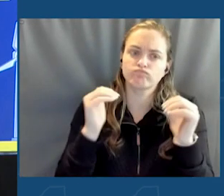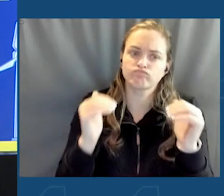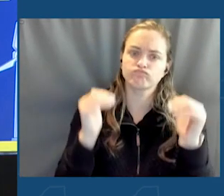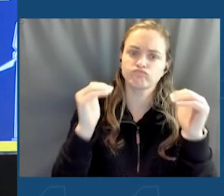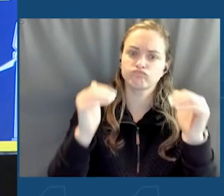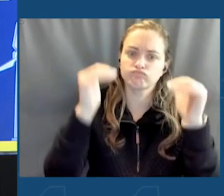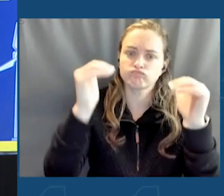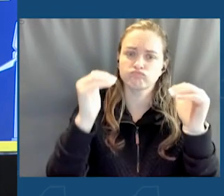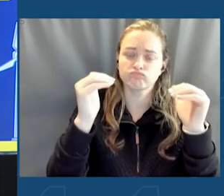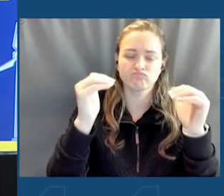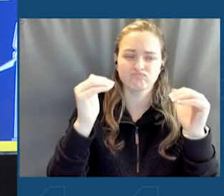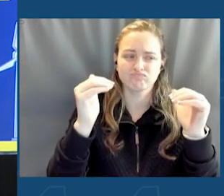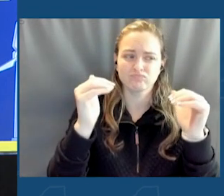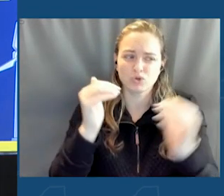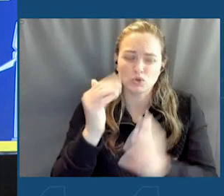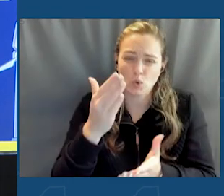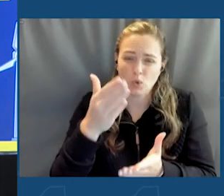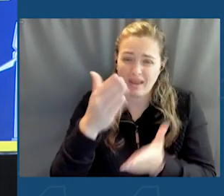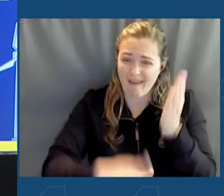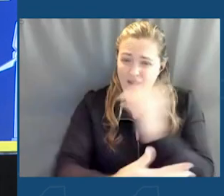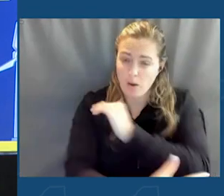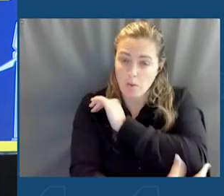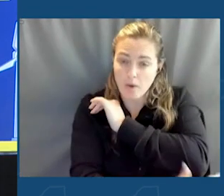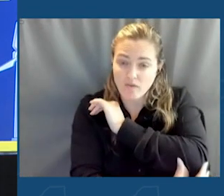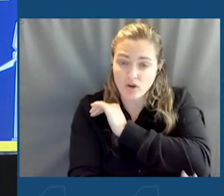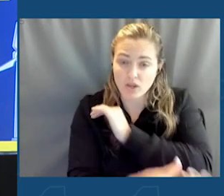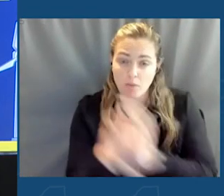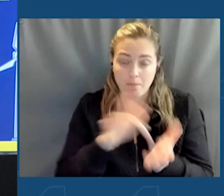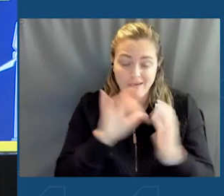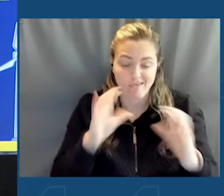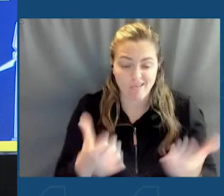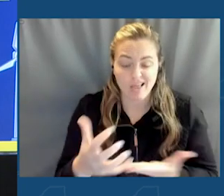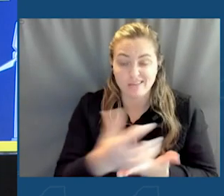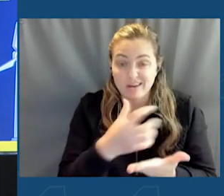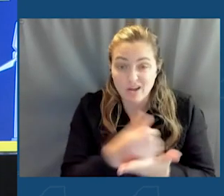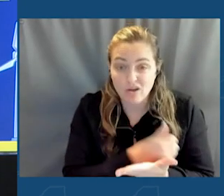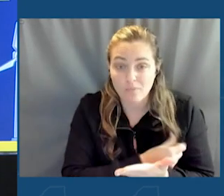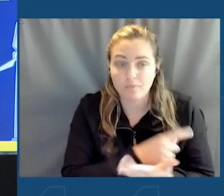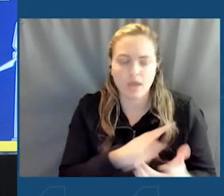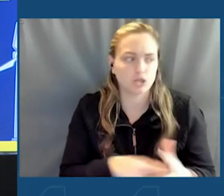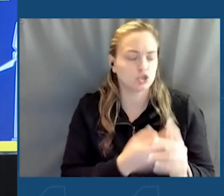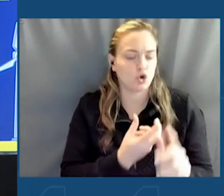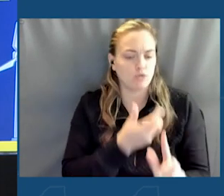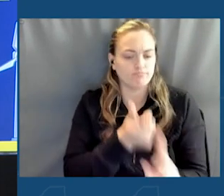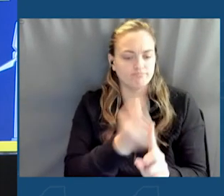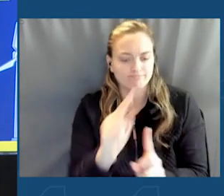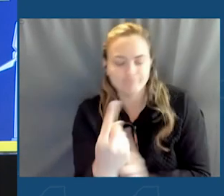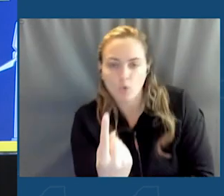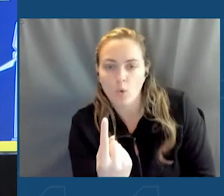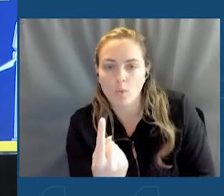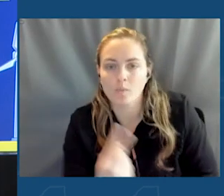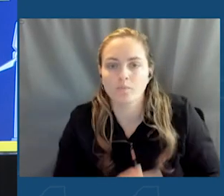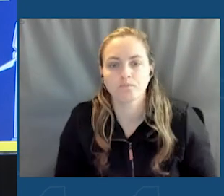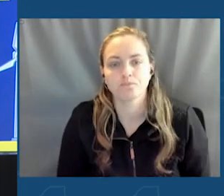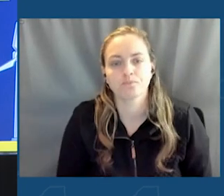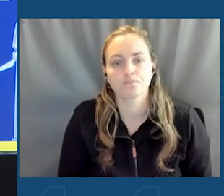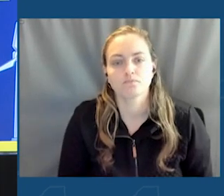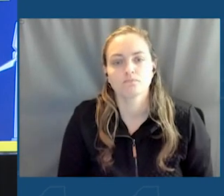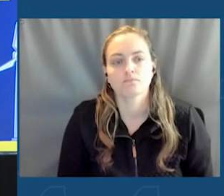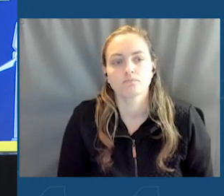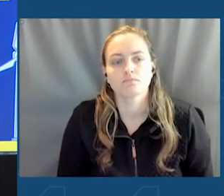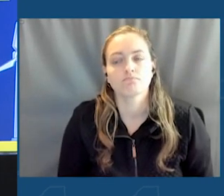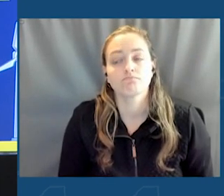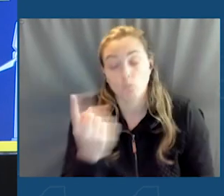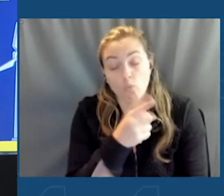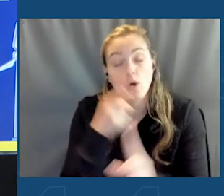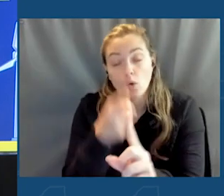poverty to have a middle-class income and be able to start on their own. That's, again, one of the goals that we